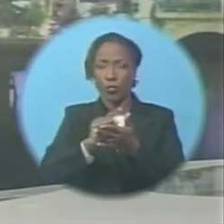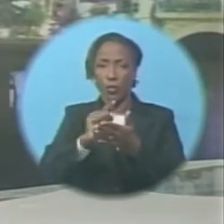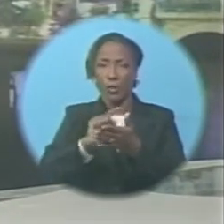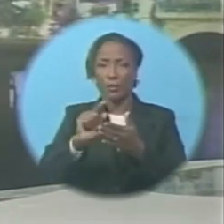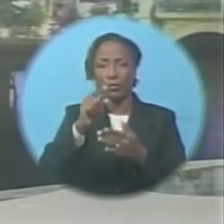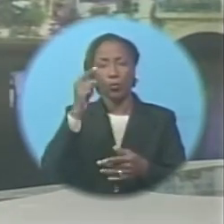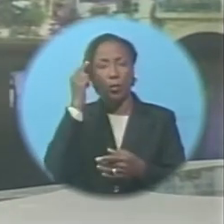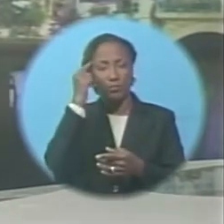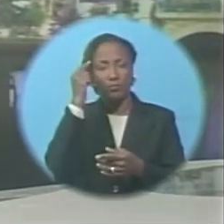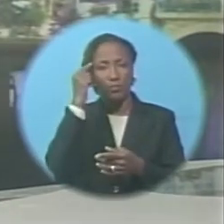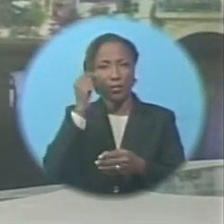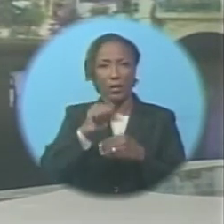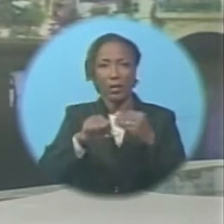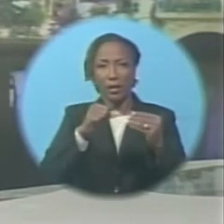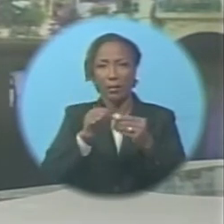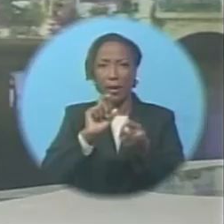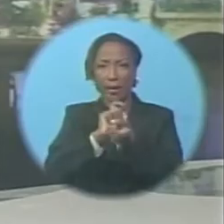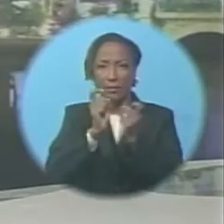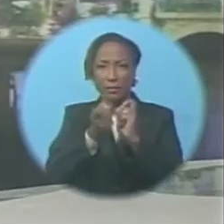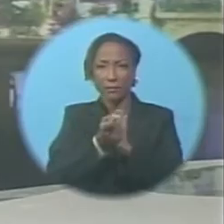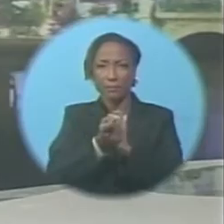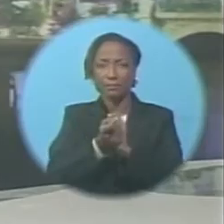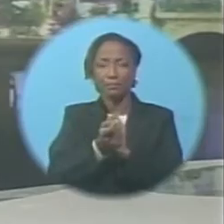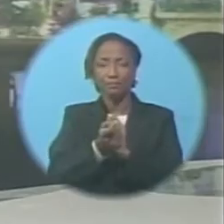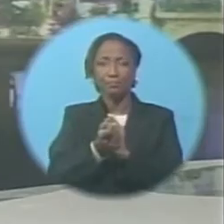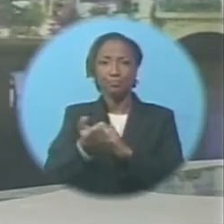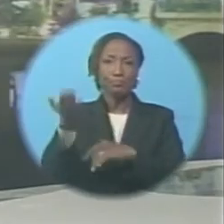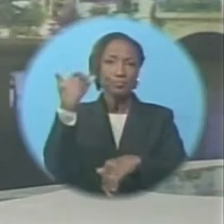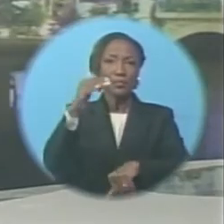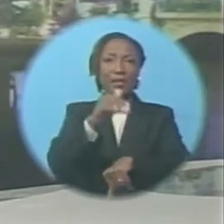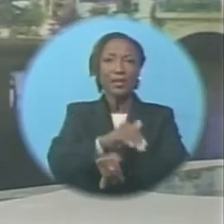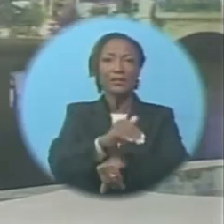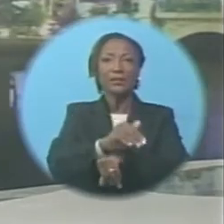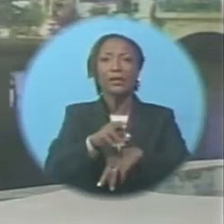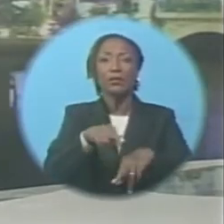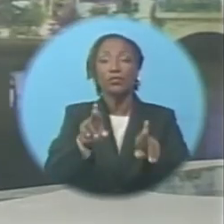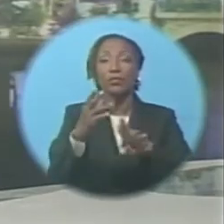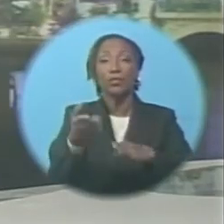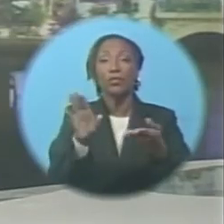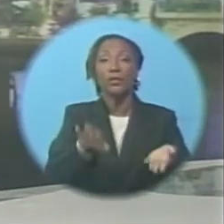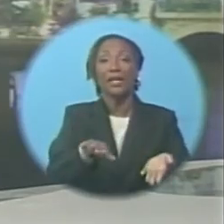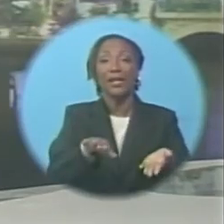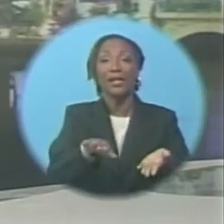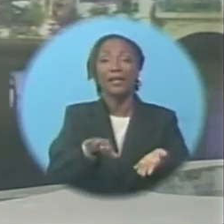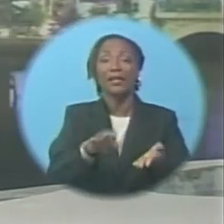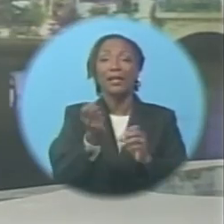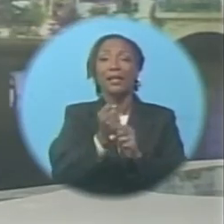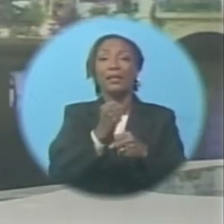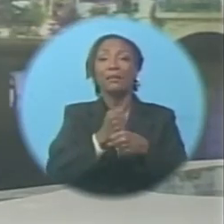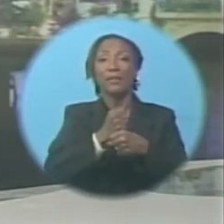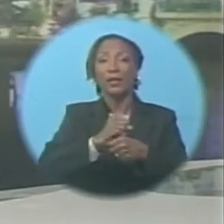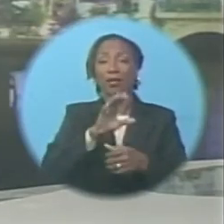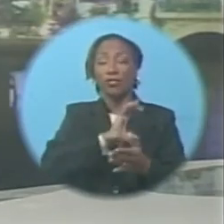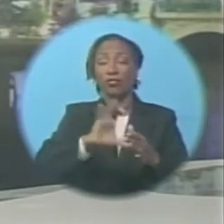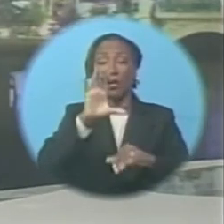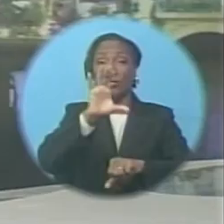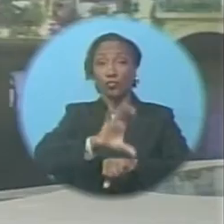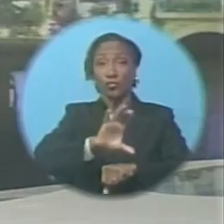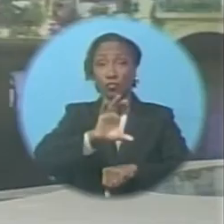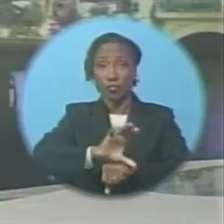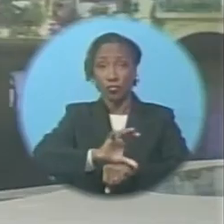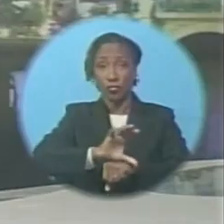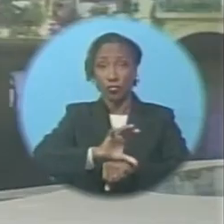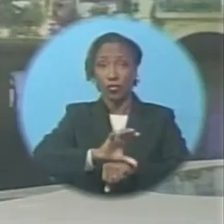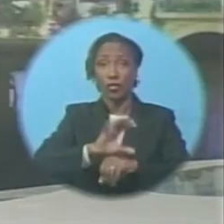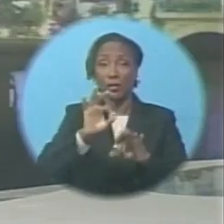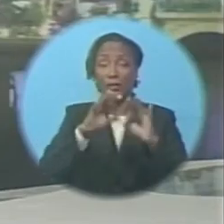customers. Last night's road fatality has plunged a Christchurch family into mourning for the second time in less than